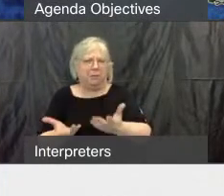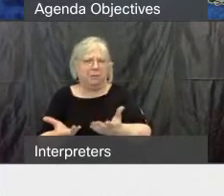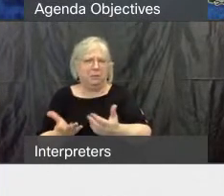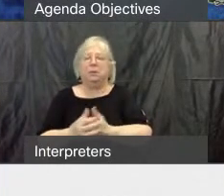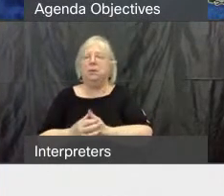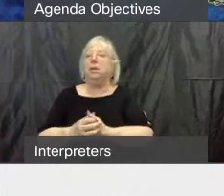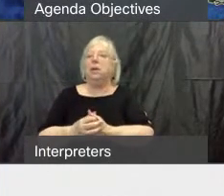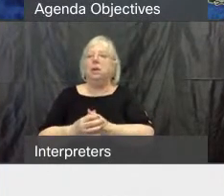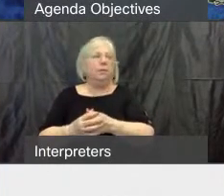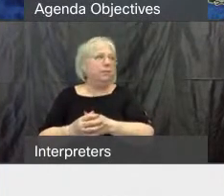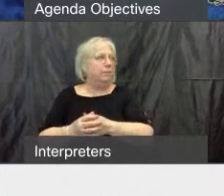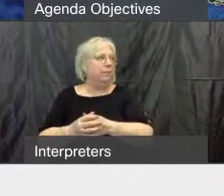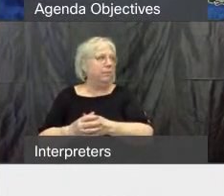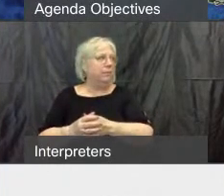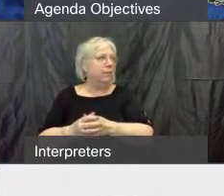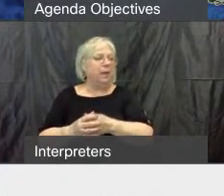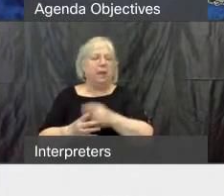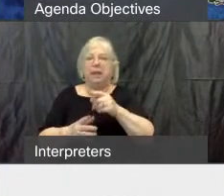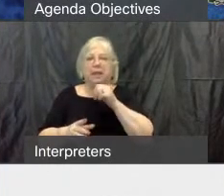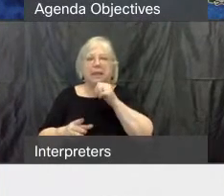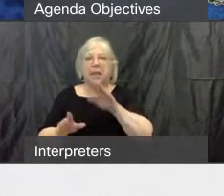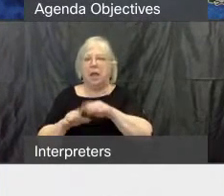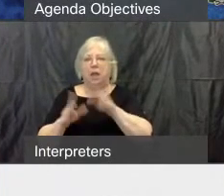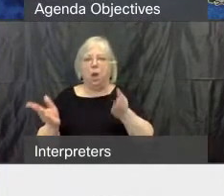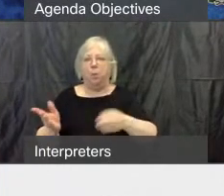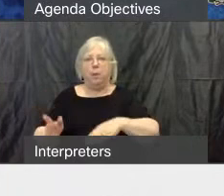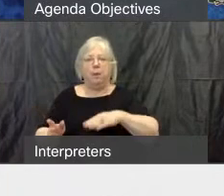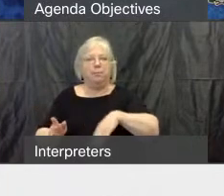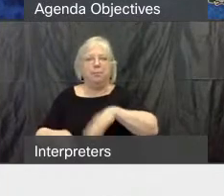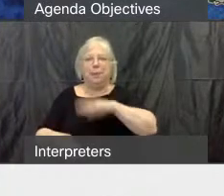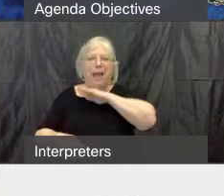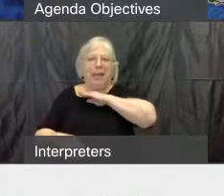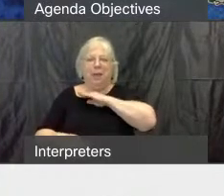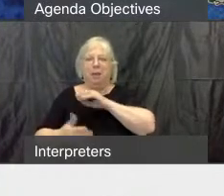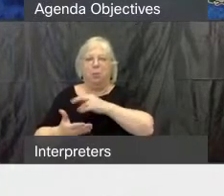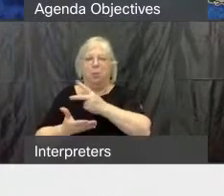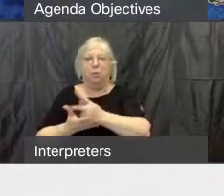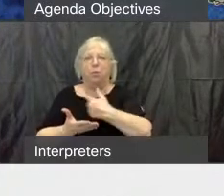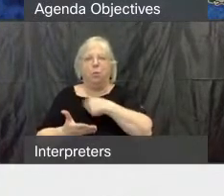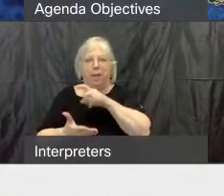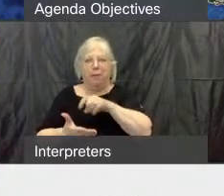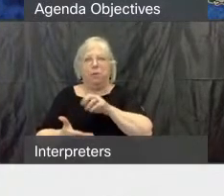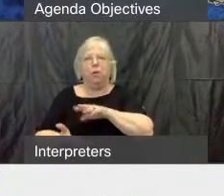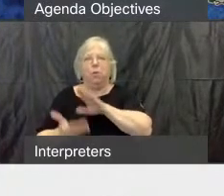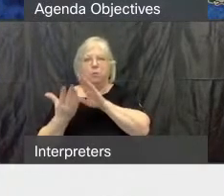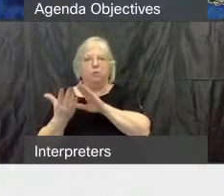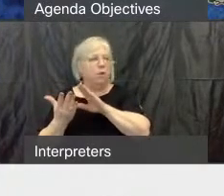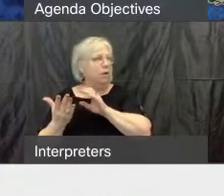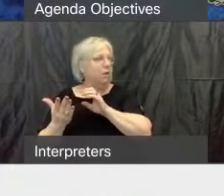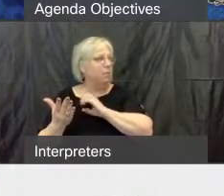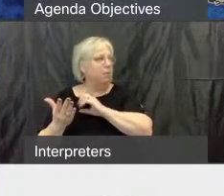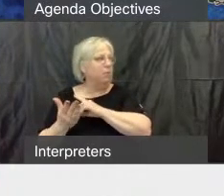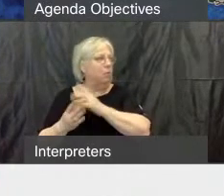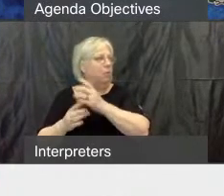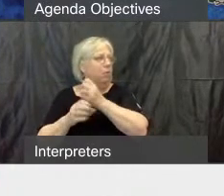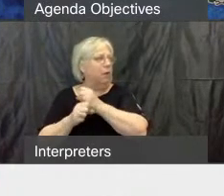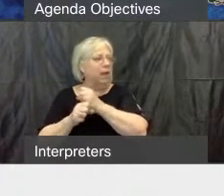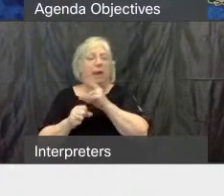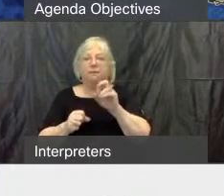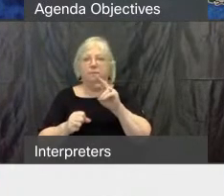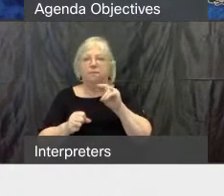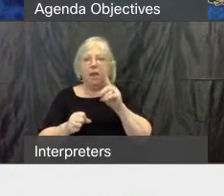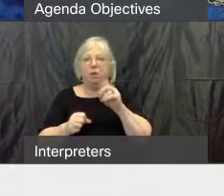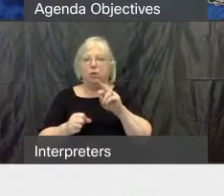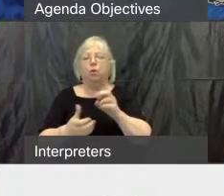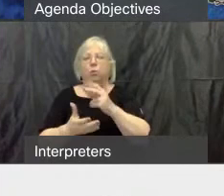So this does not do an open blanket approval, so we would still have to go in front of the board to get a specific dollar amount and a vendor